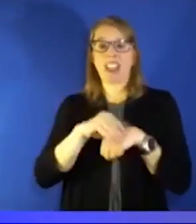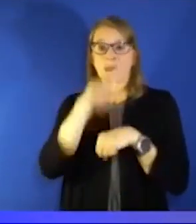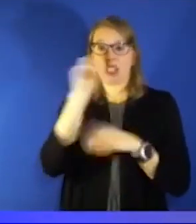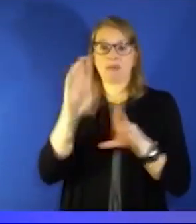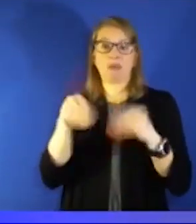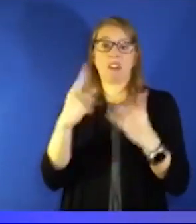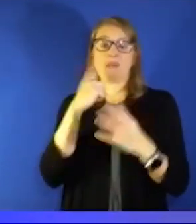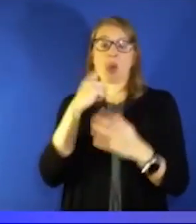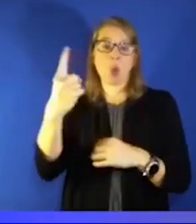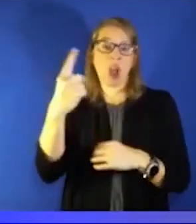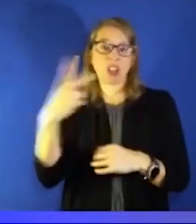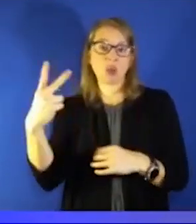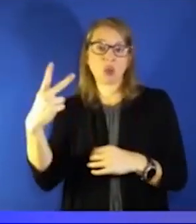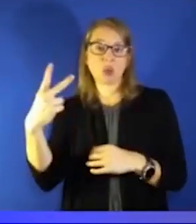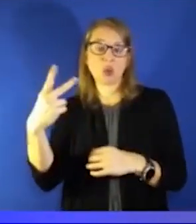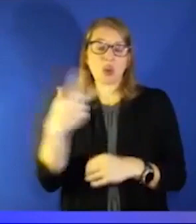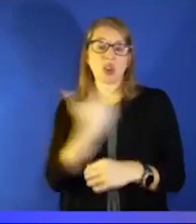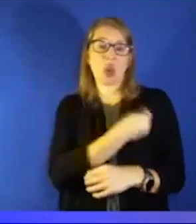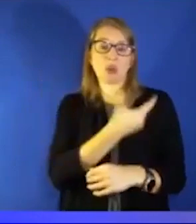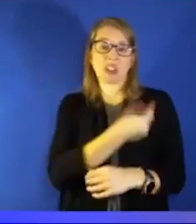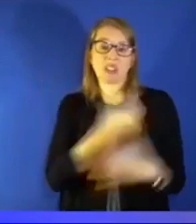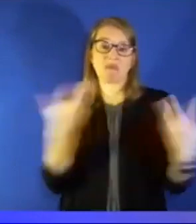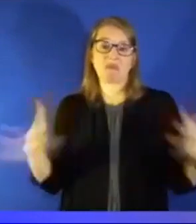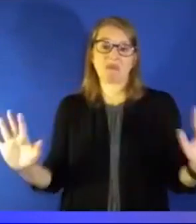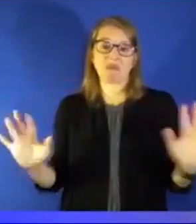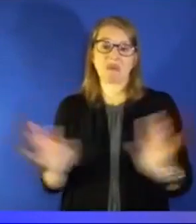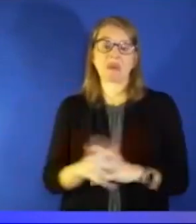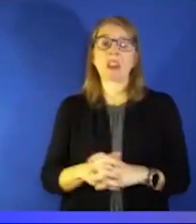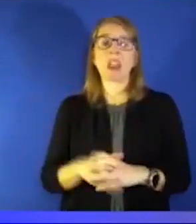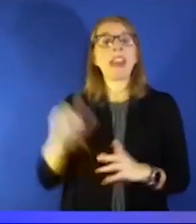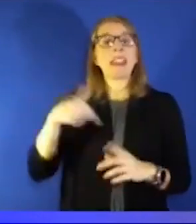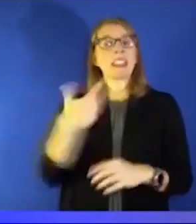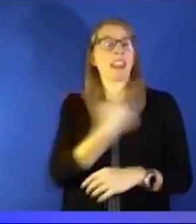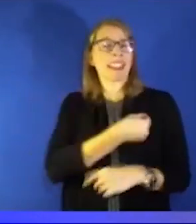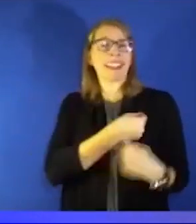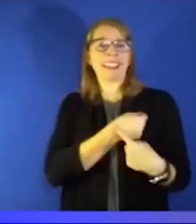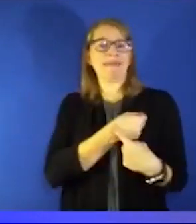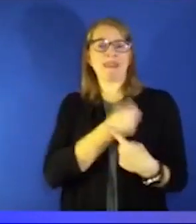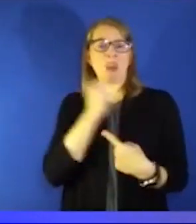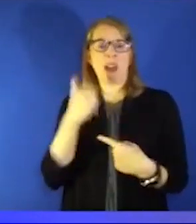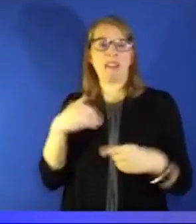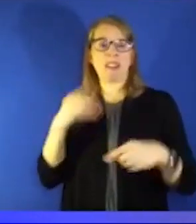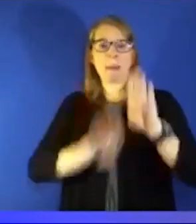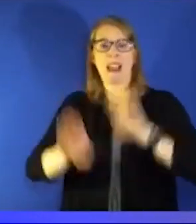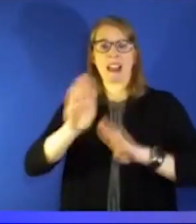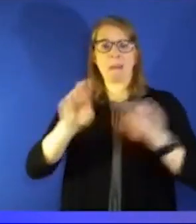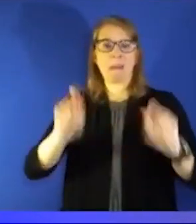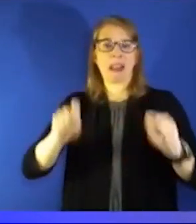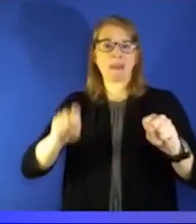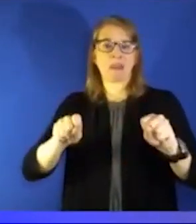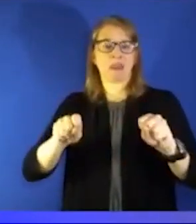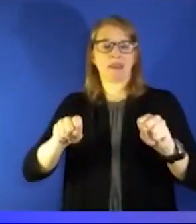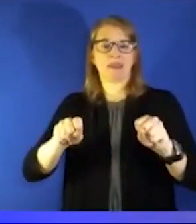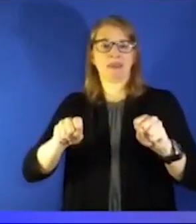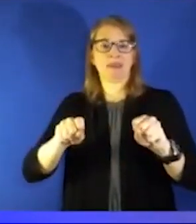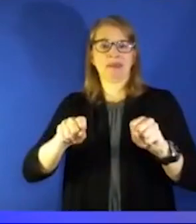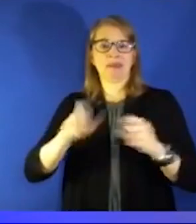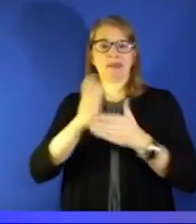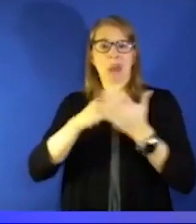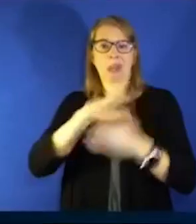3 doses. So, and this vaccine especially doesn't really have a biologically plausible mechanism for long-term